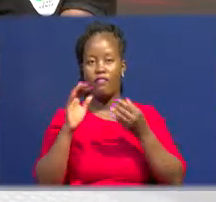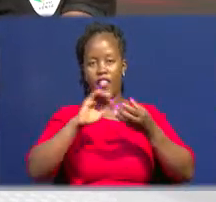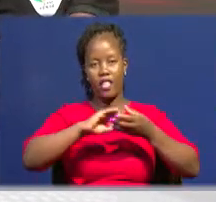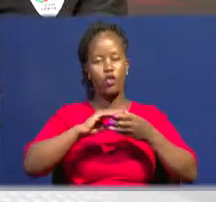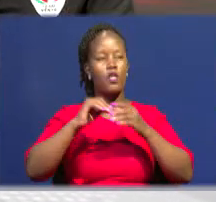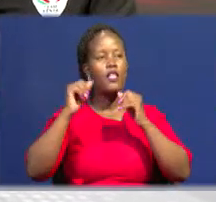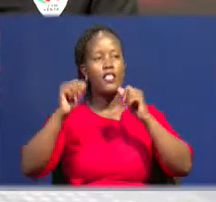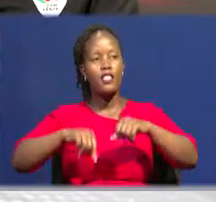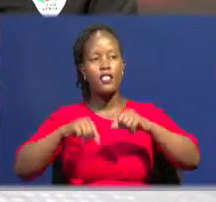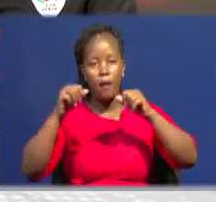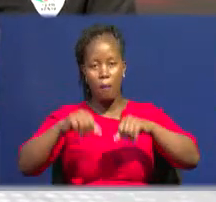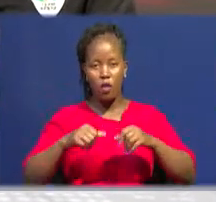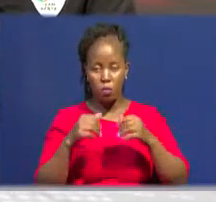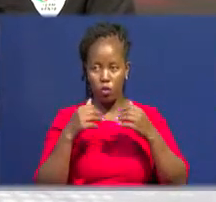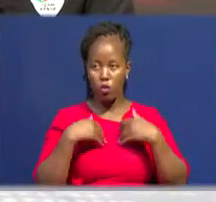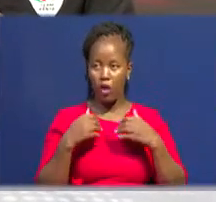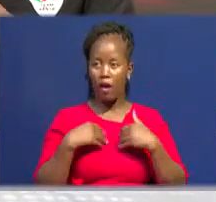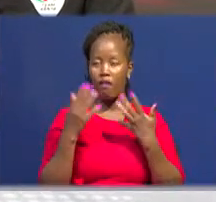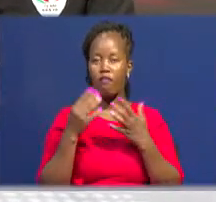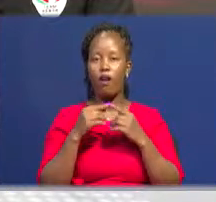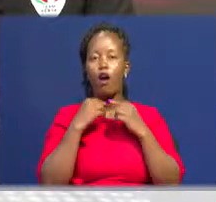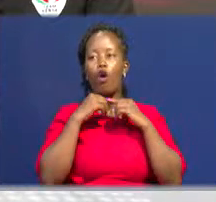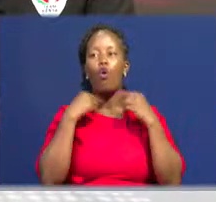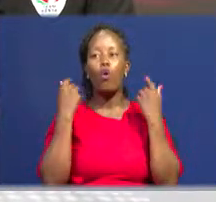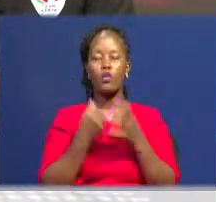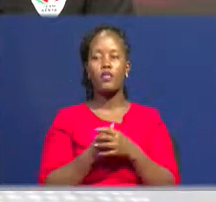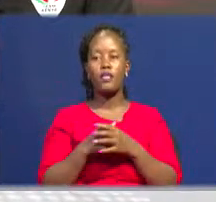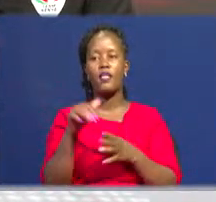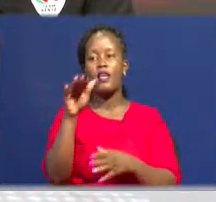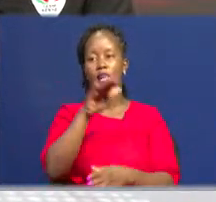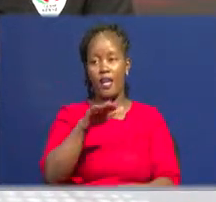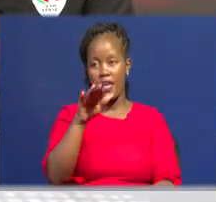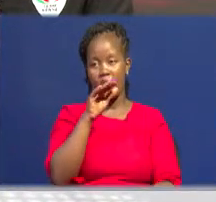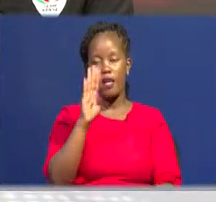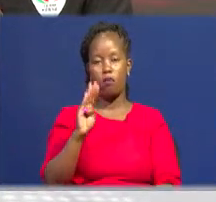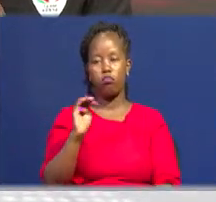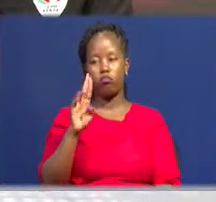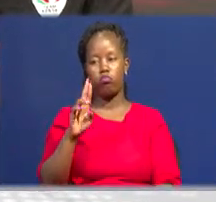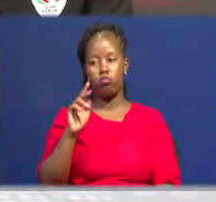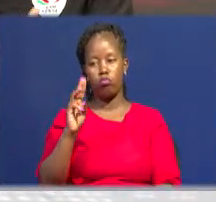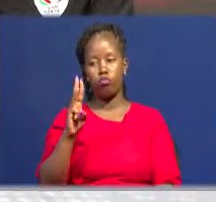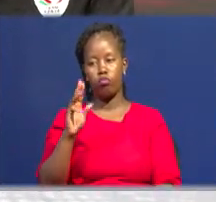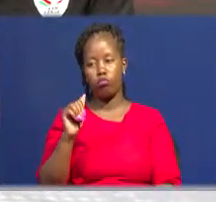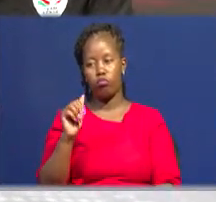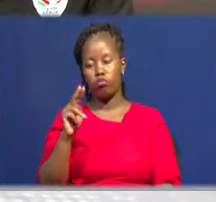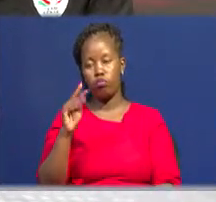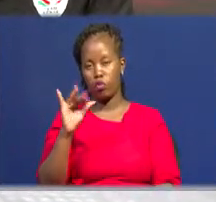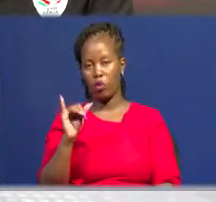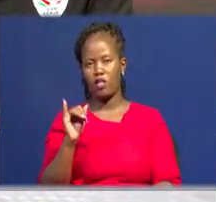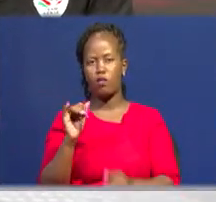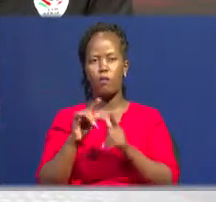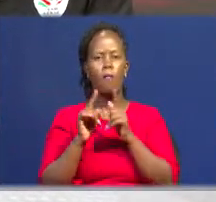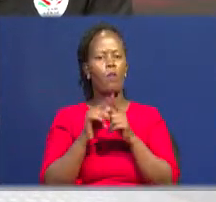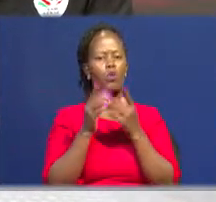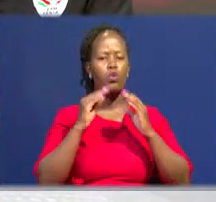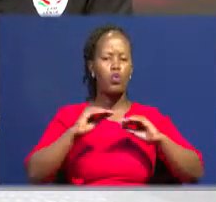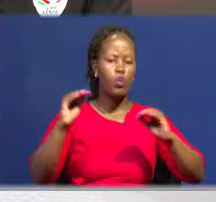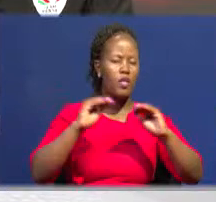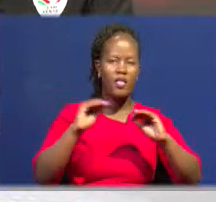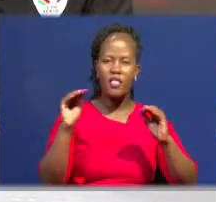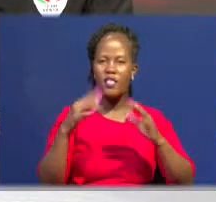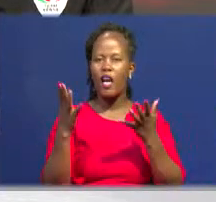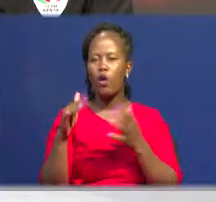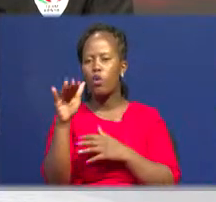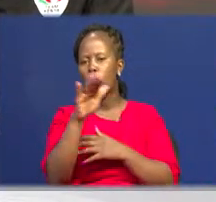it's possible, we can have the event. To Buntwani itself, with what they can do with the space, with what more they can do